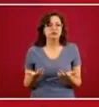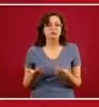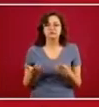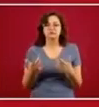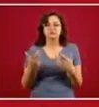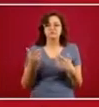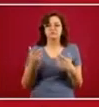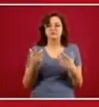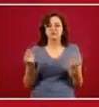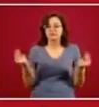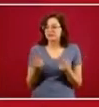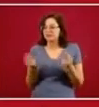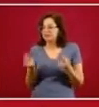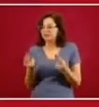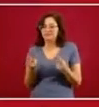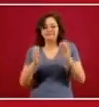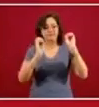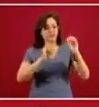making by